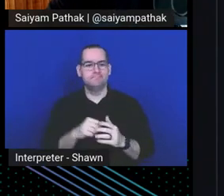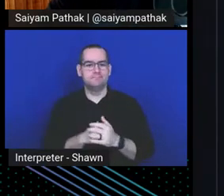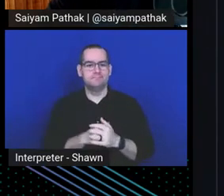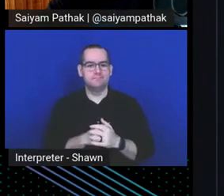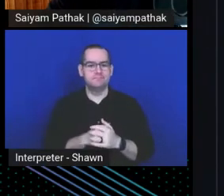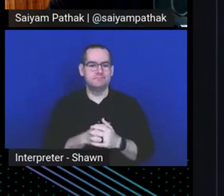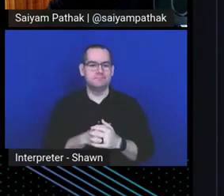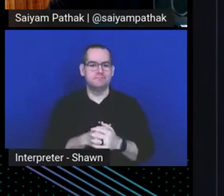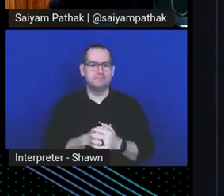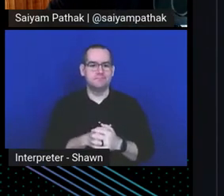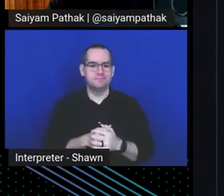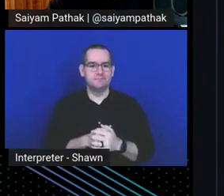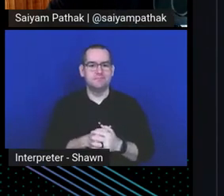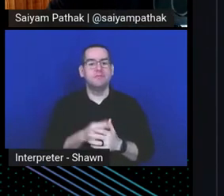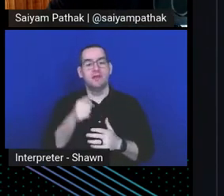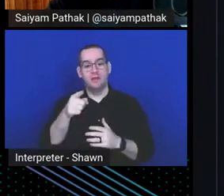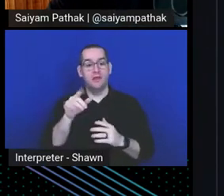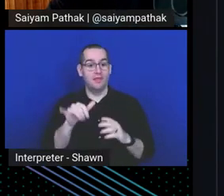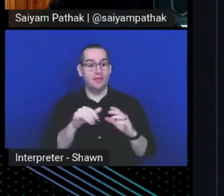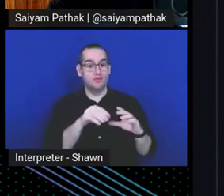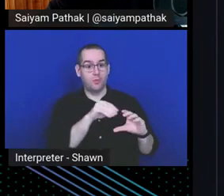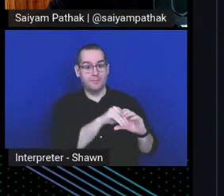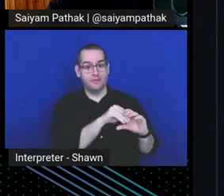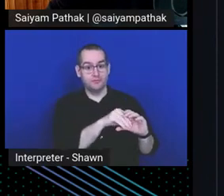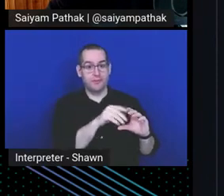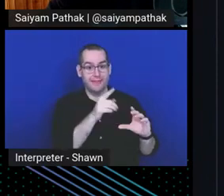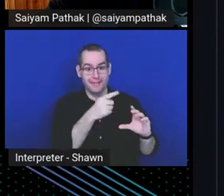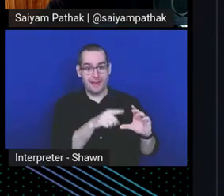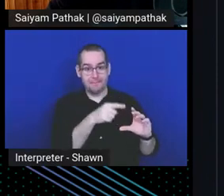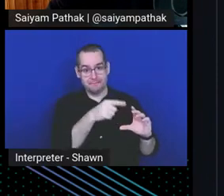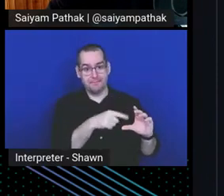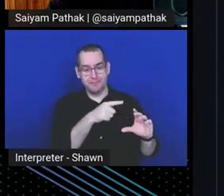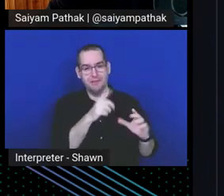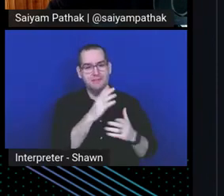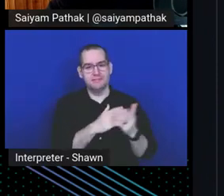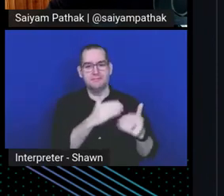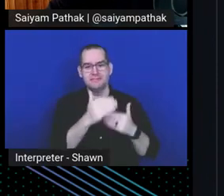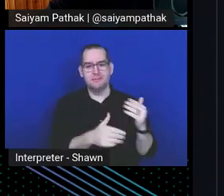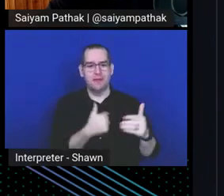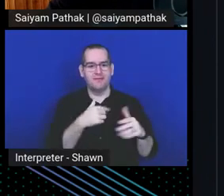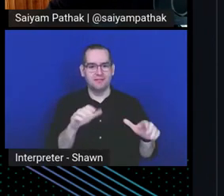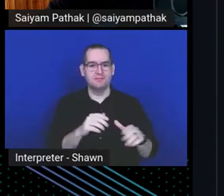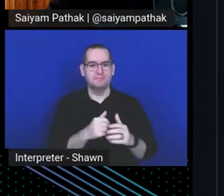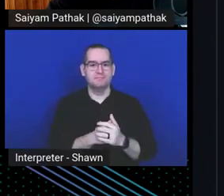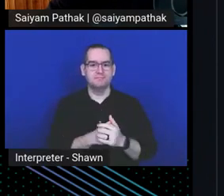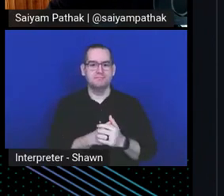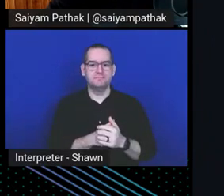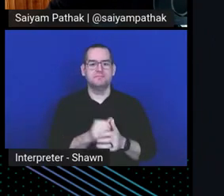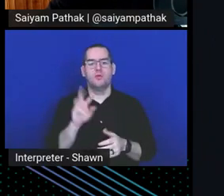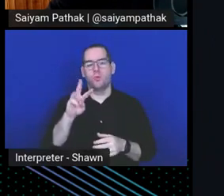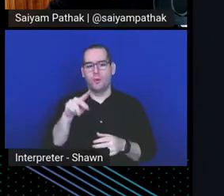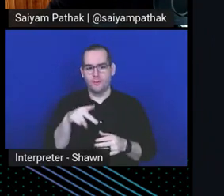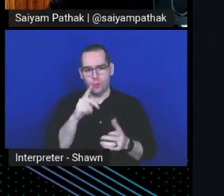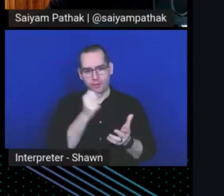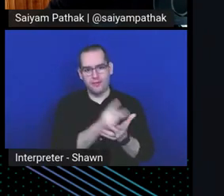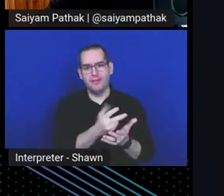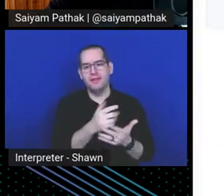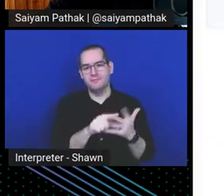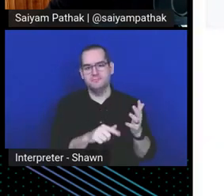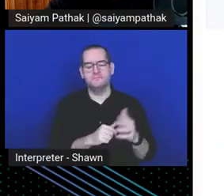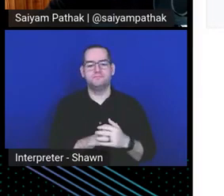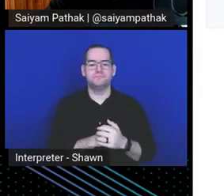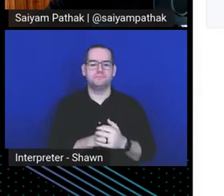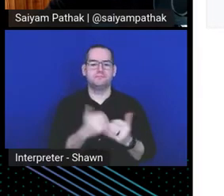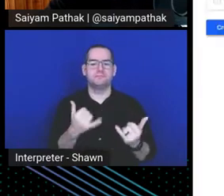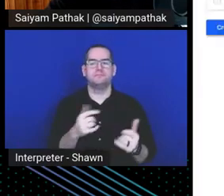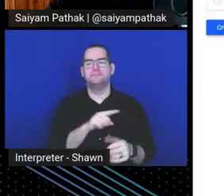is present. So this is the repository which is happening, and these are the steps, some of the steps that I have done, Waypoint authenticate and stuff like that. So now